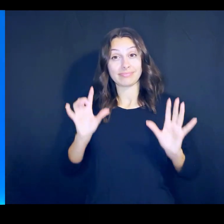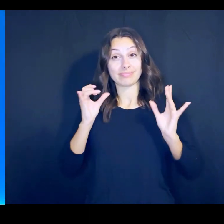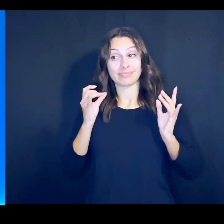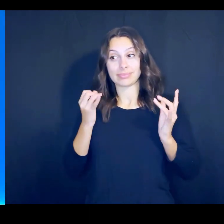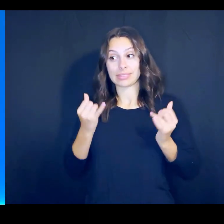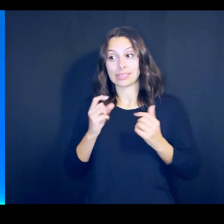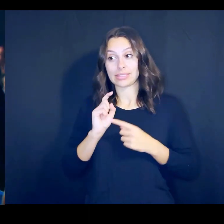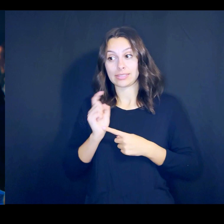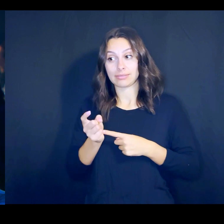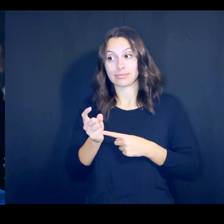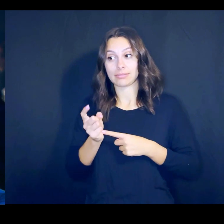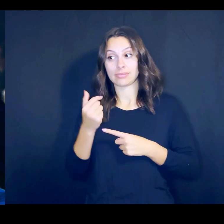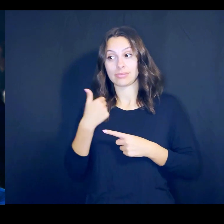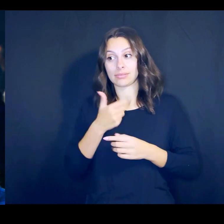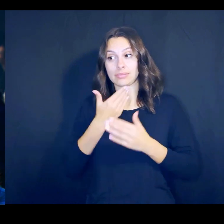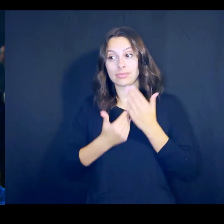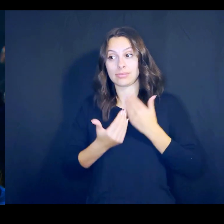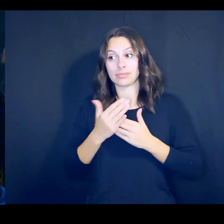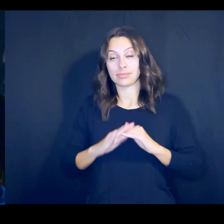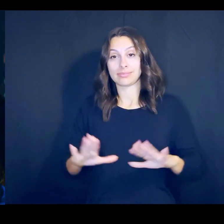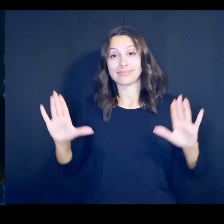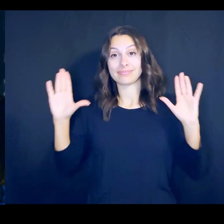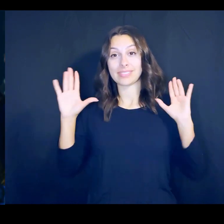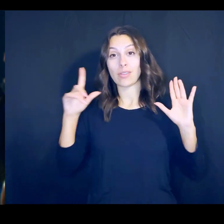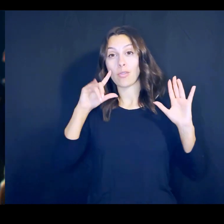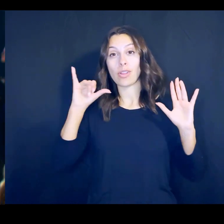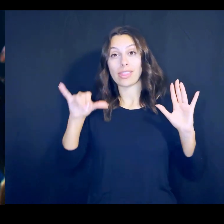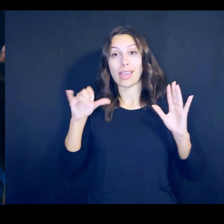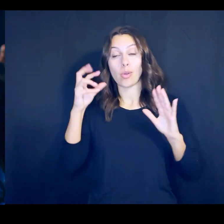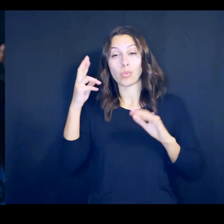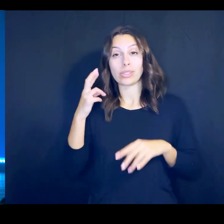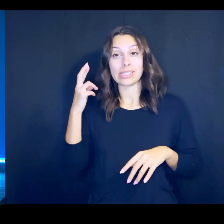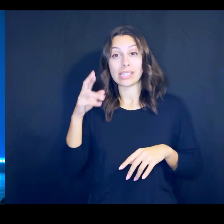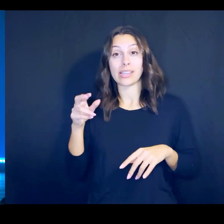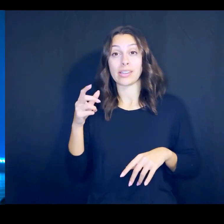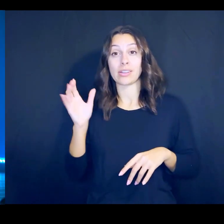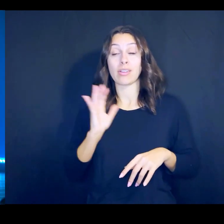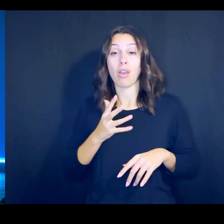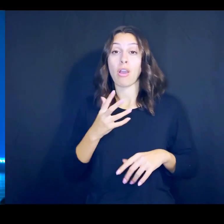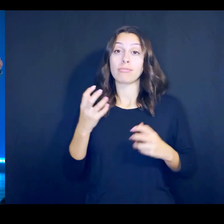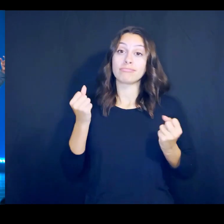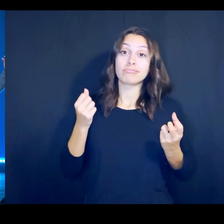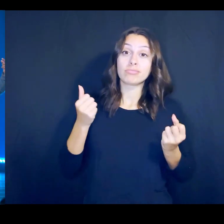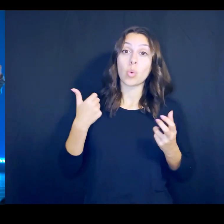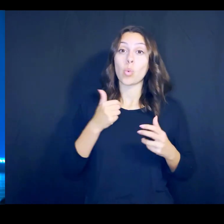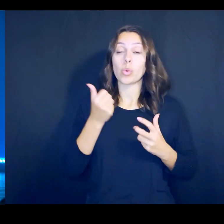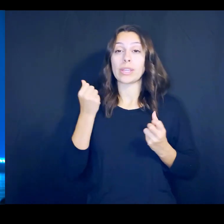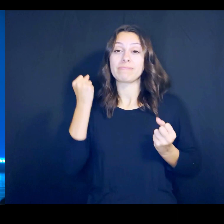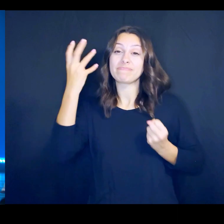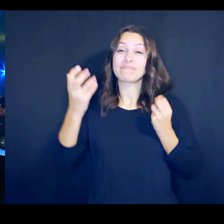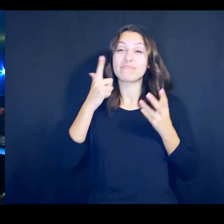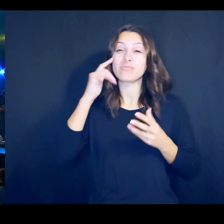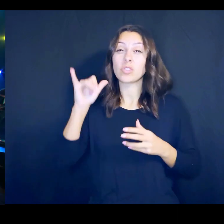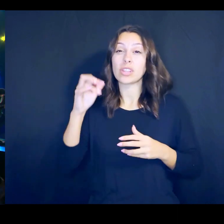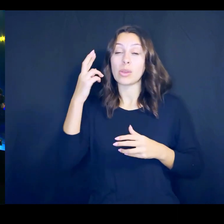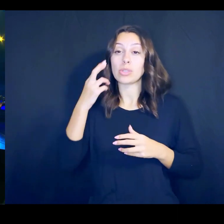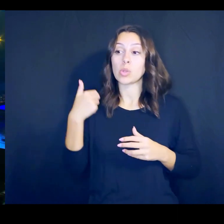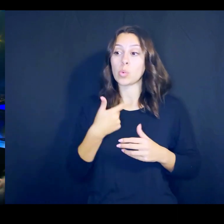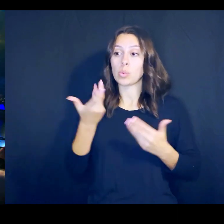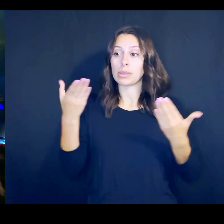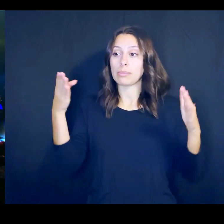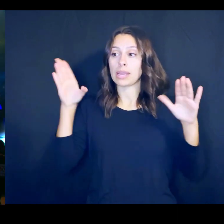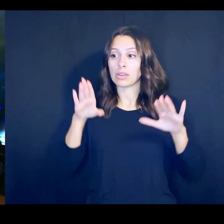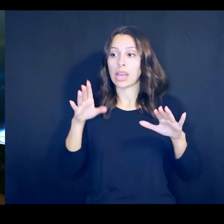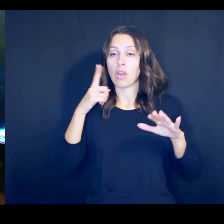this moment. We lift our hands for that reason. We lift our voice for that reason. We bow down for